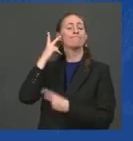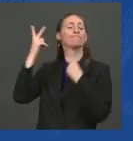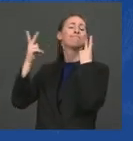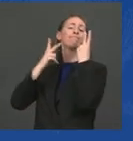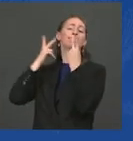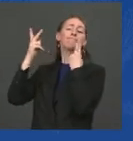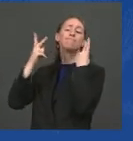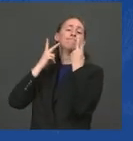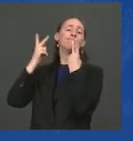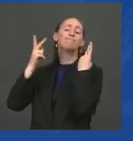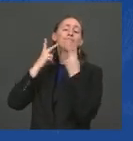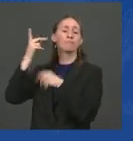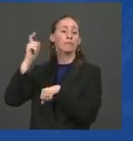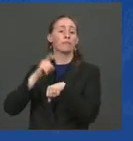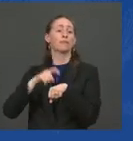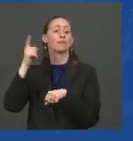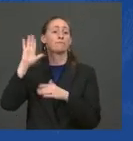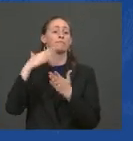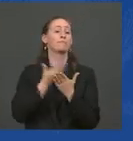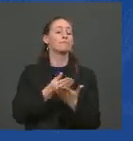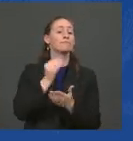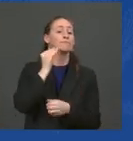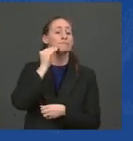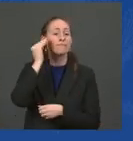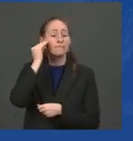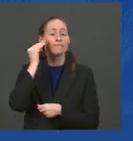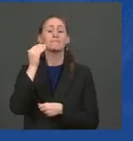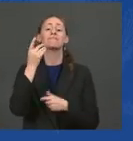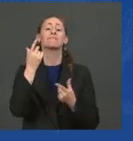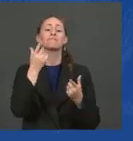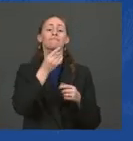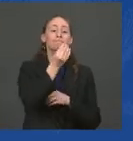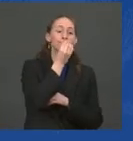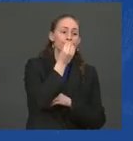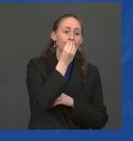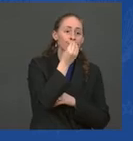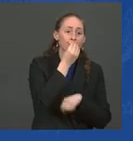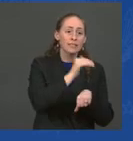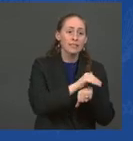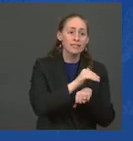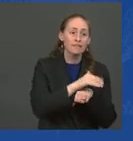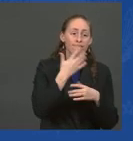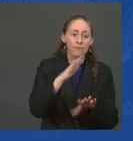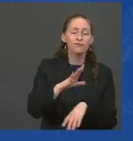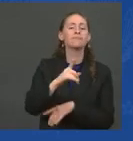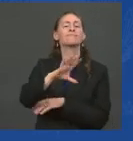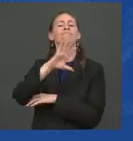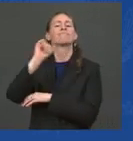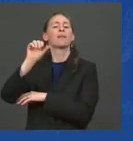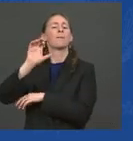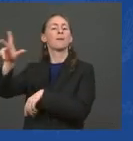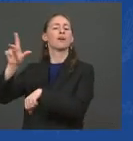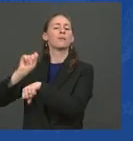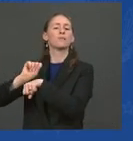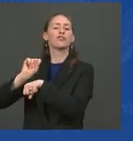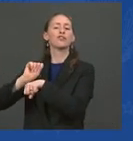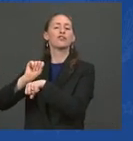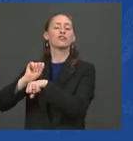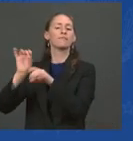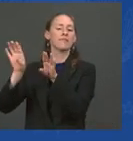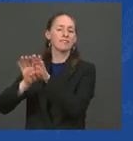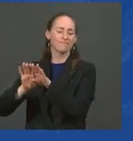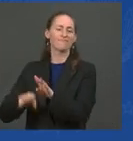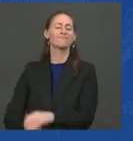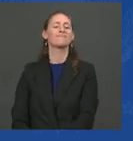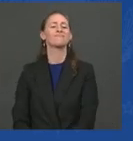we went back to close the business he managed. And the dinner table was a place we sat down to